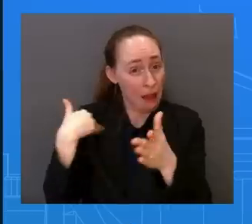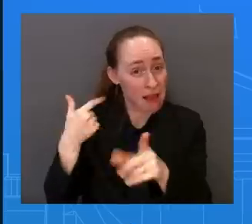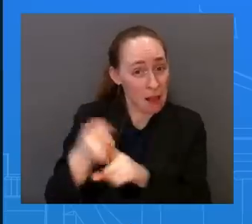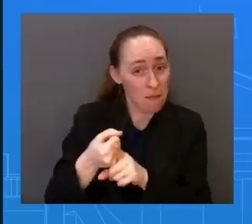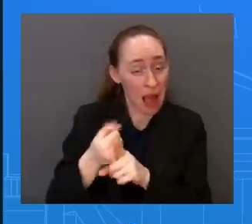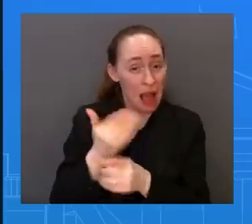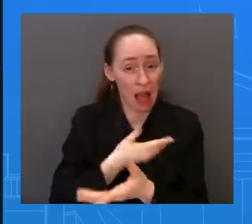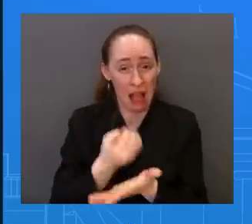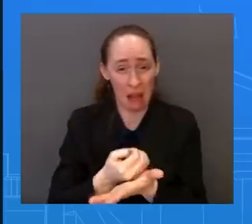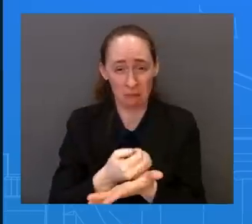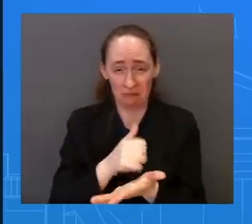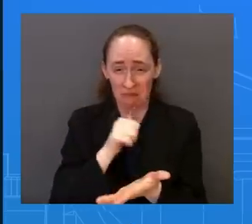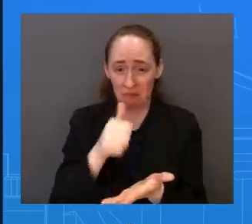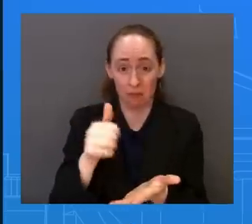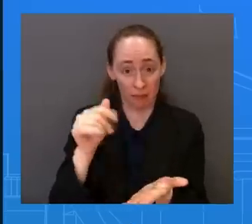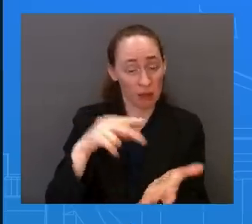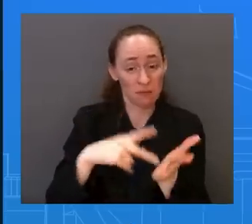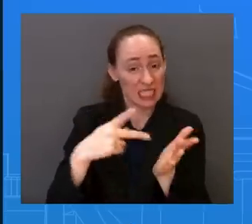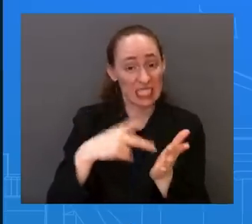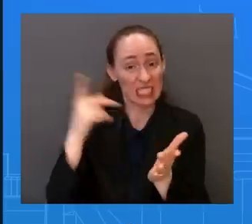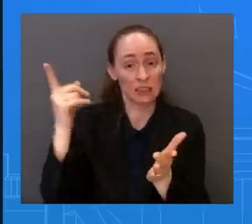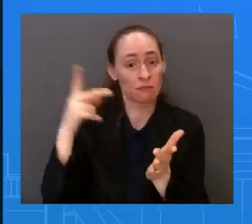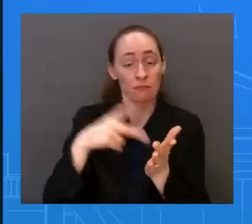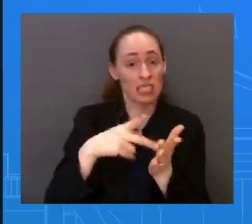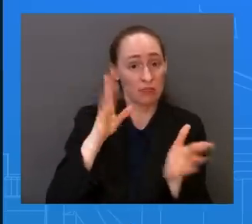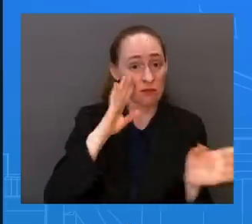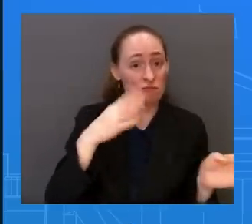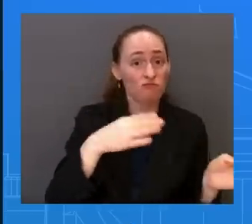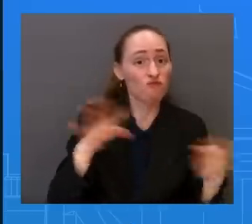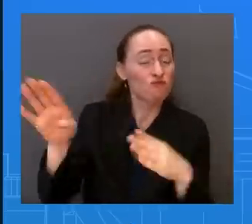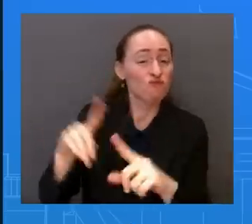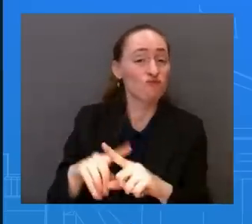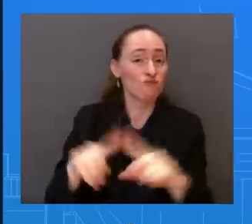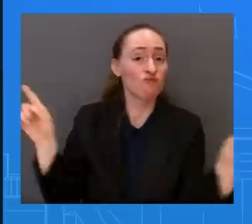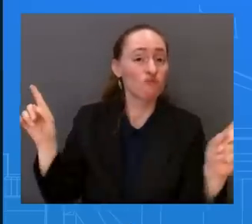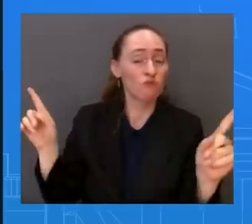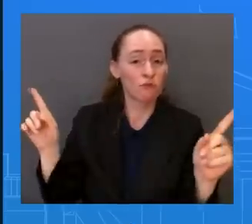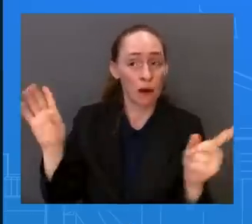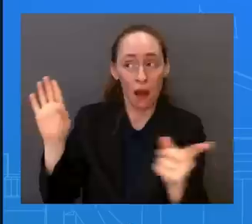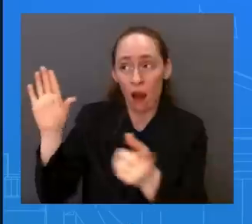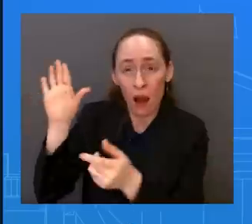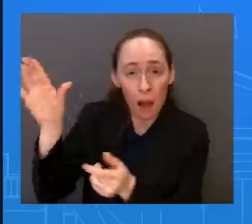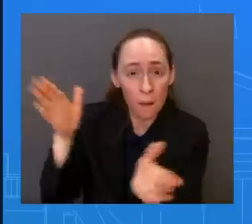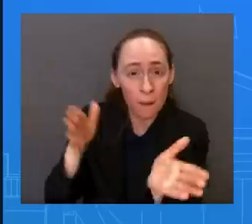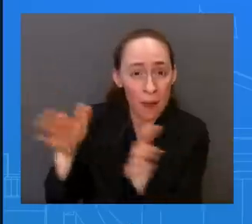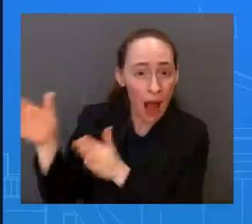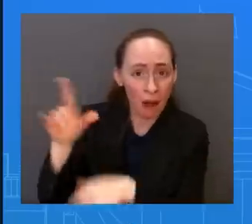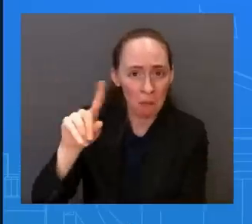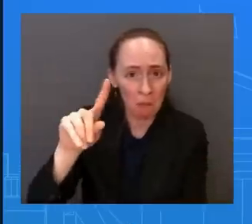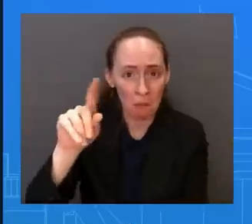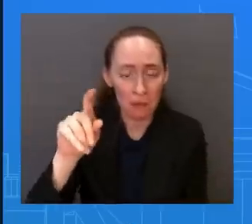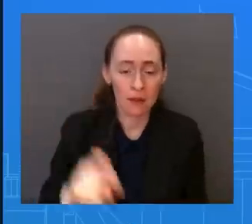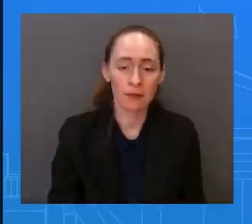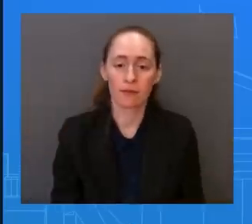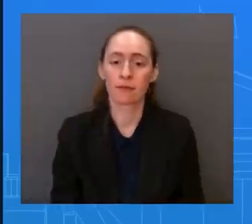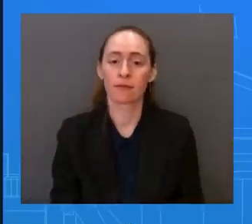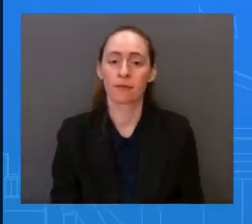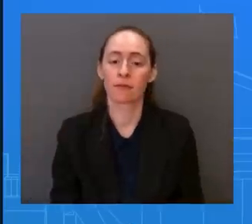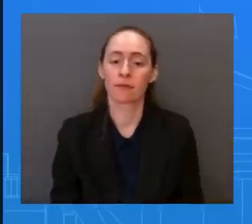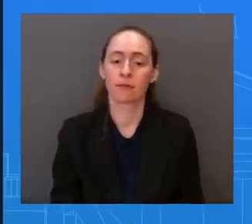Well, I think you've heard from the president, you've heard from this administration that because of the progress that we have made on